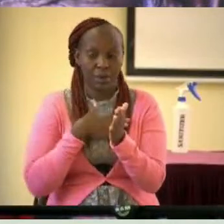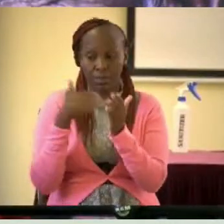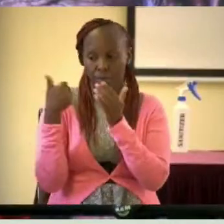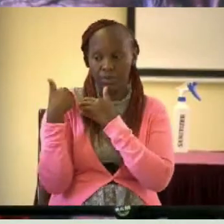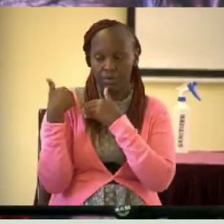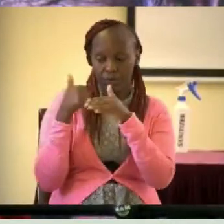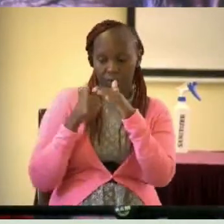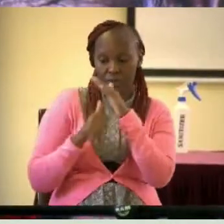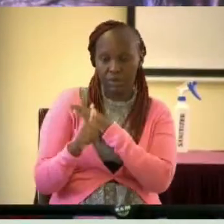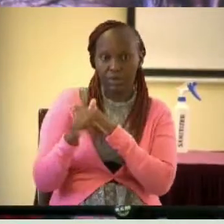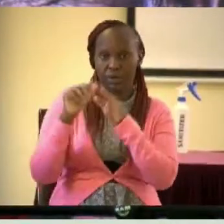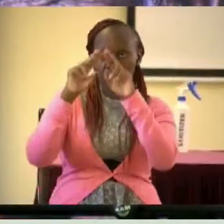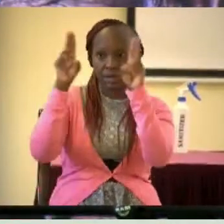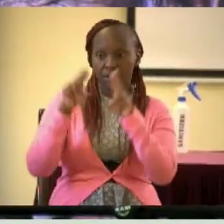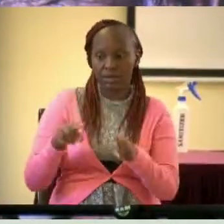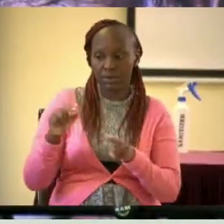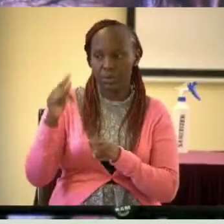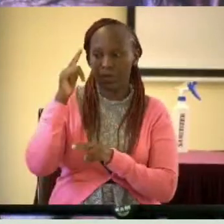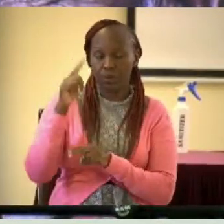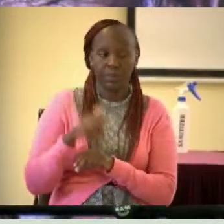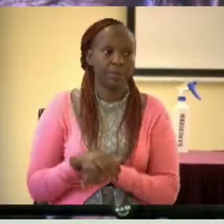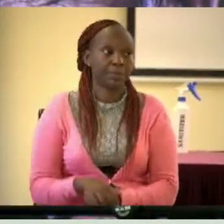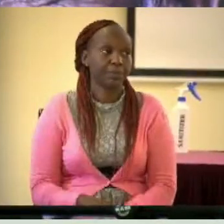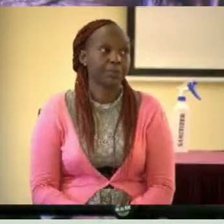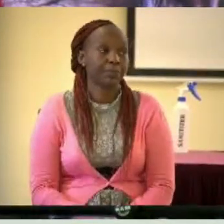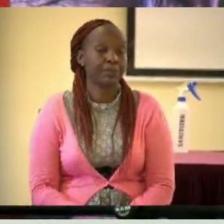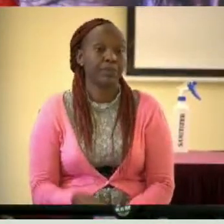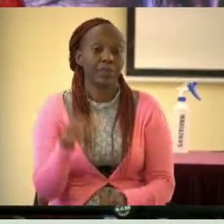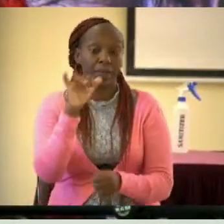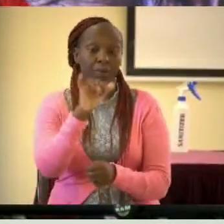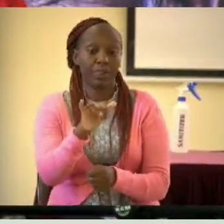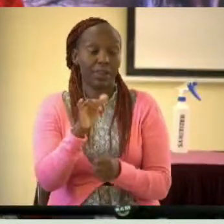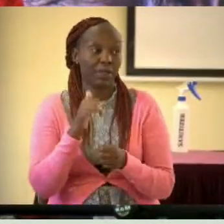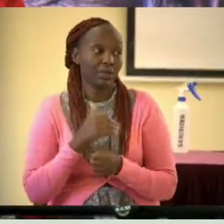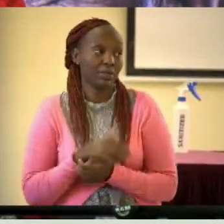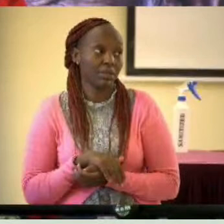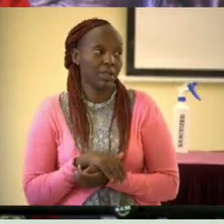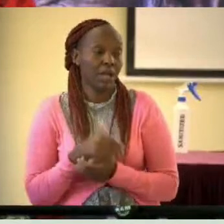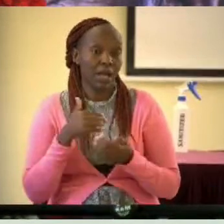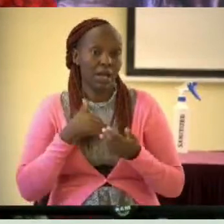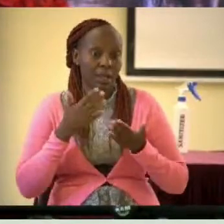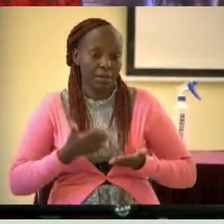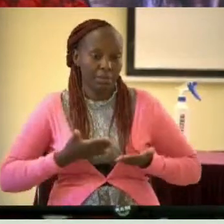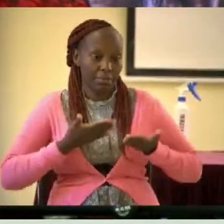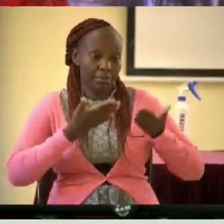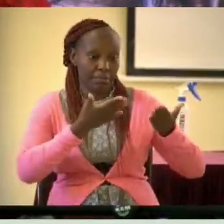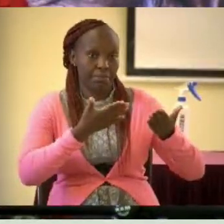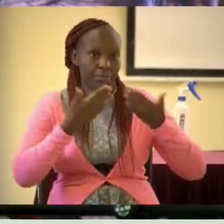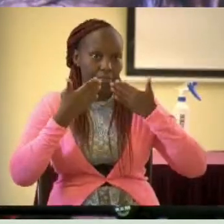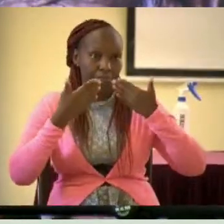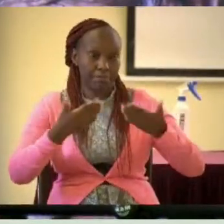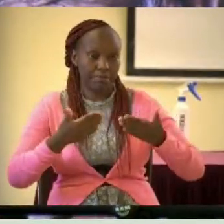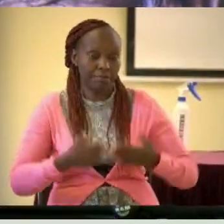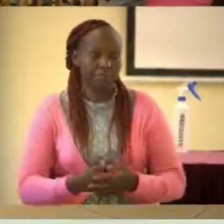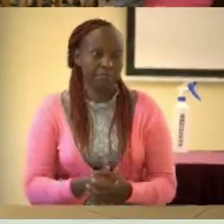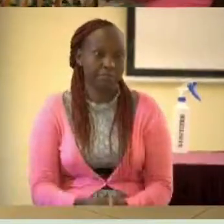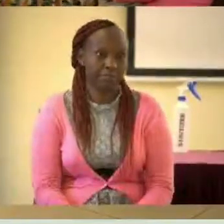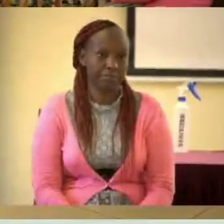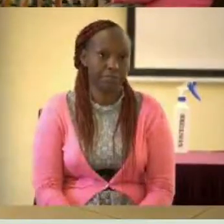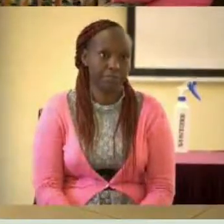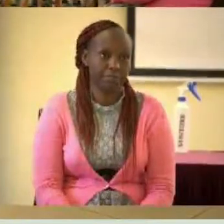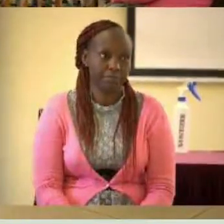under the international law. And with that, I beg to stop here. Thank you.